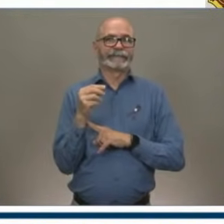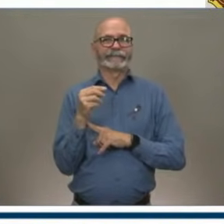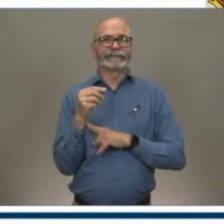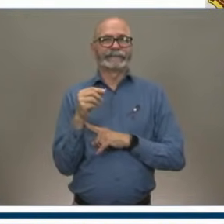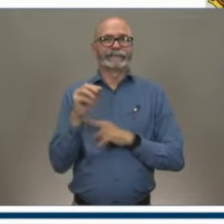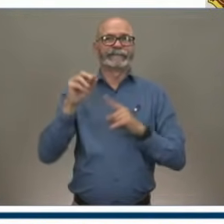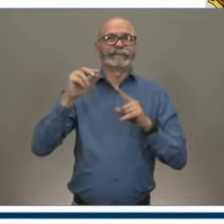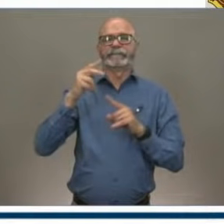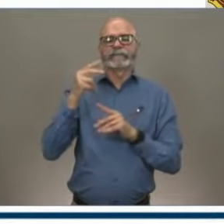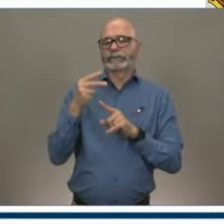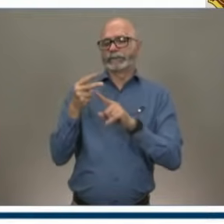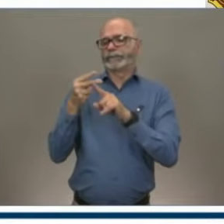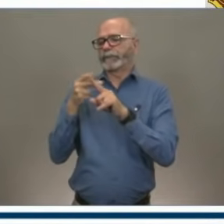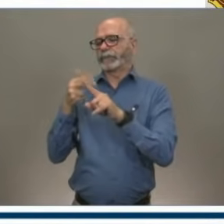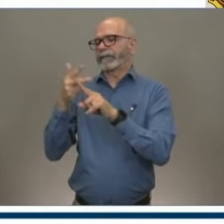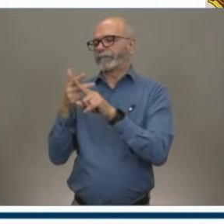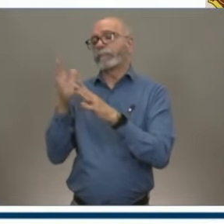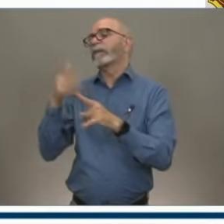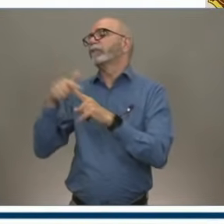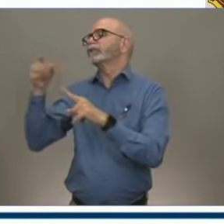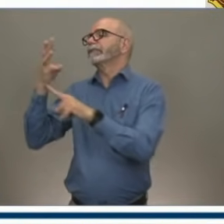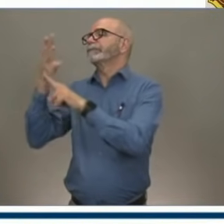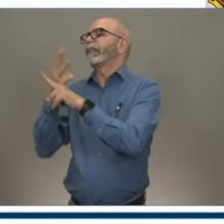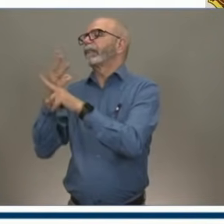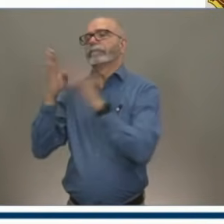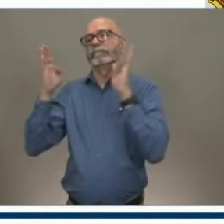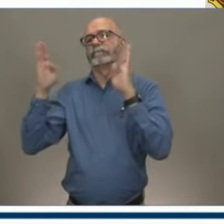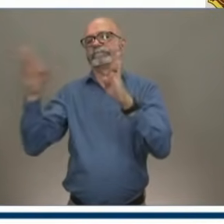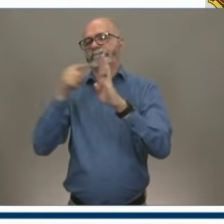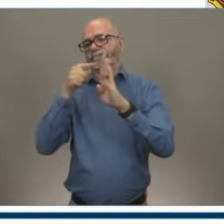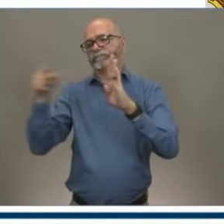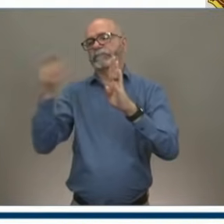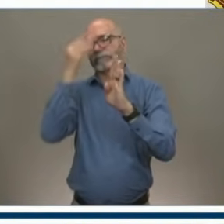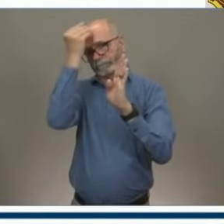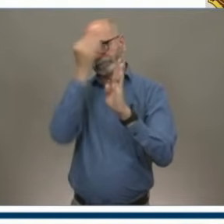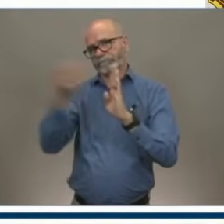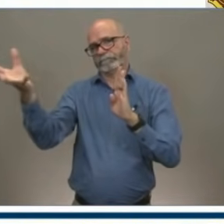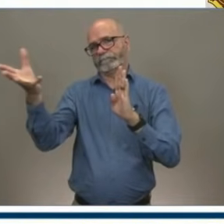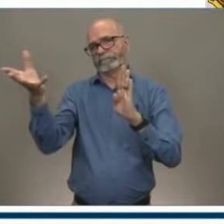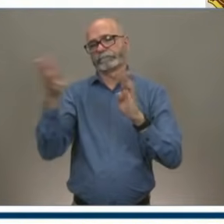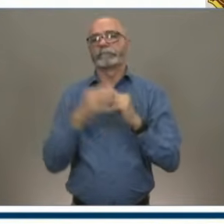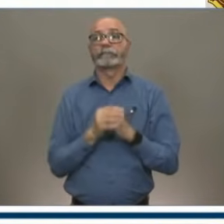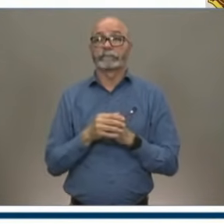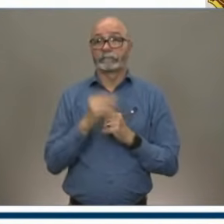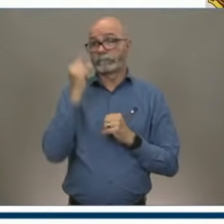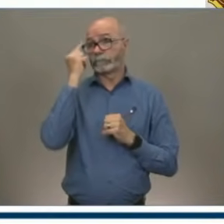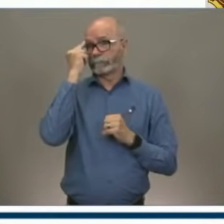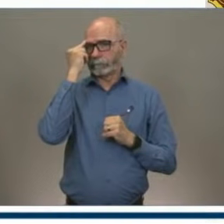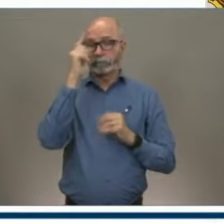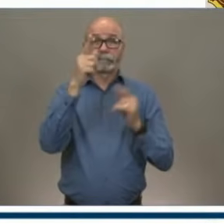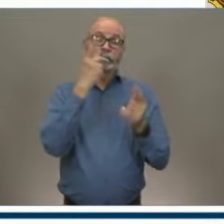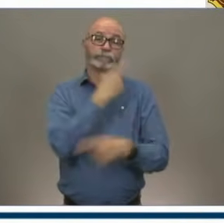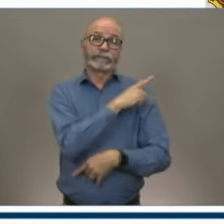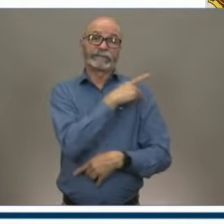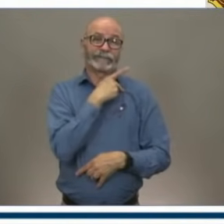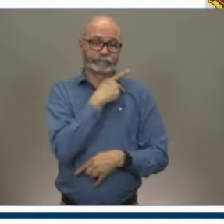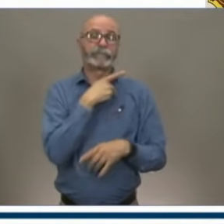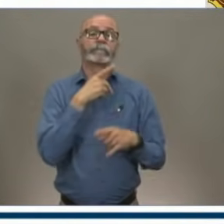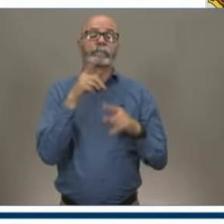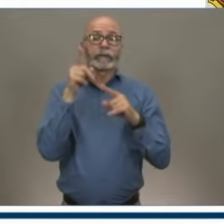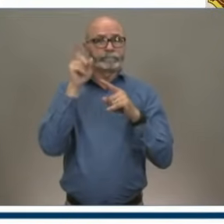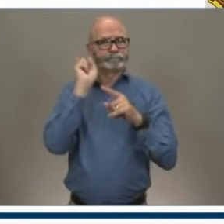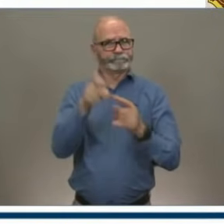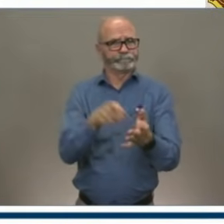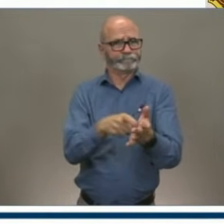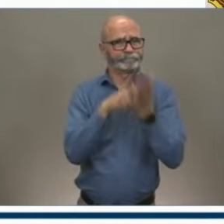I'm wondering if you could tell us more about that first ultra-low temperature freezer that the province has acquired. Where was it from? What sort of capacity does